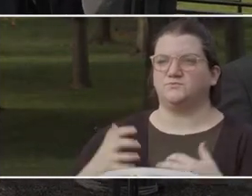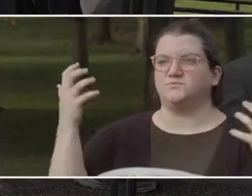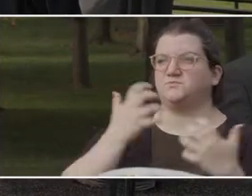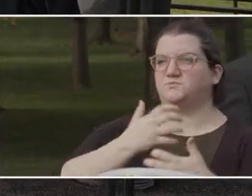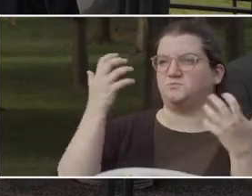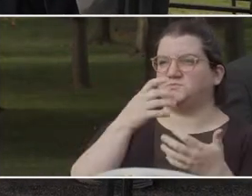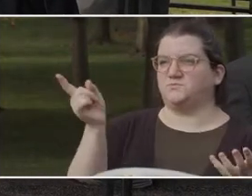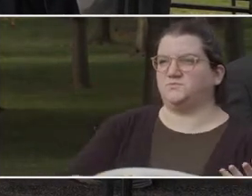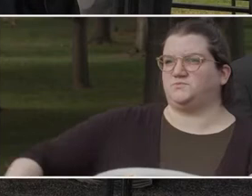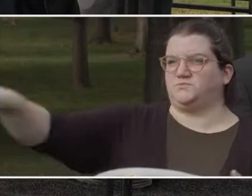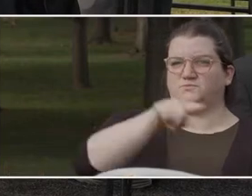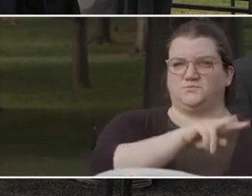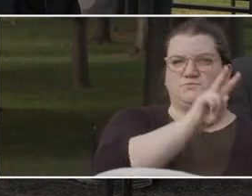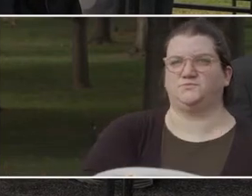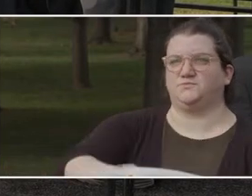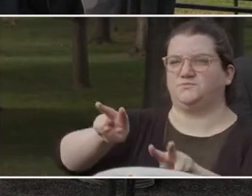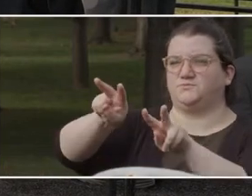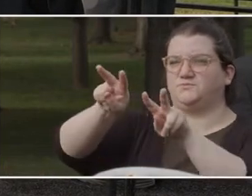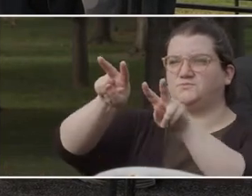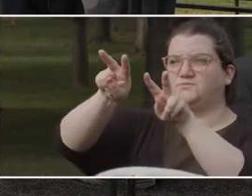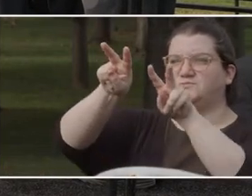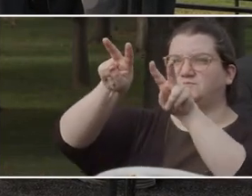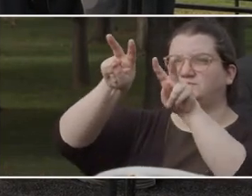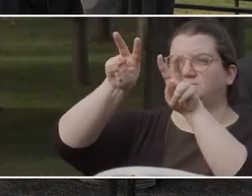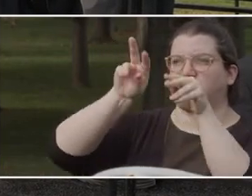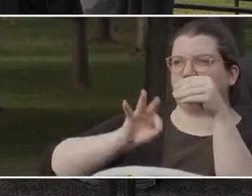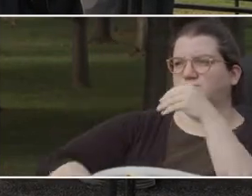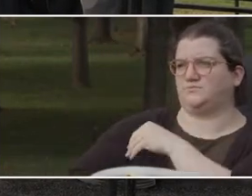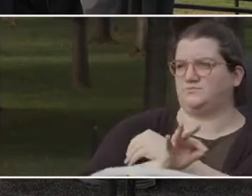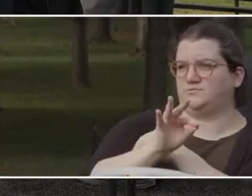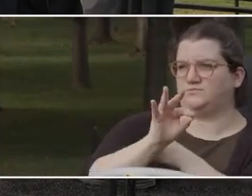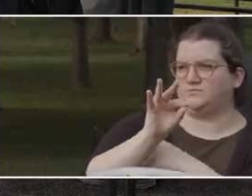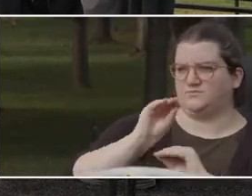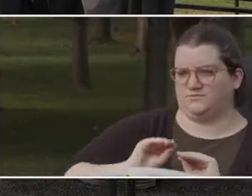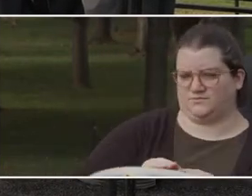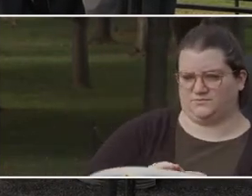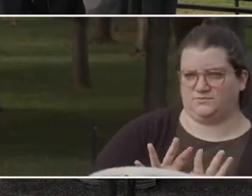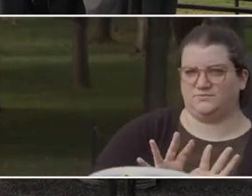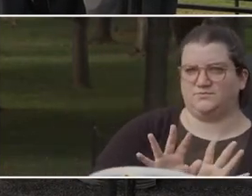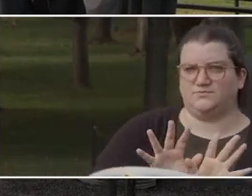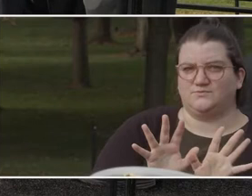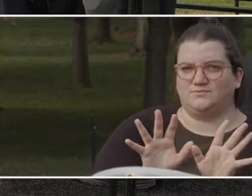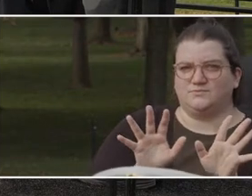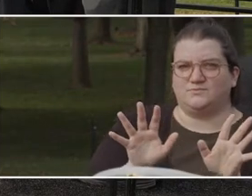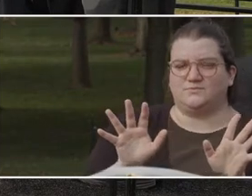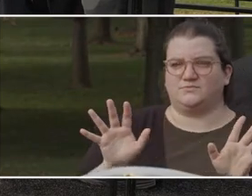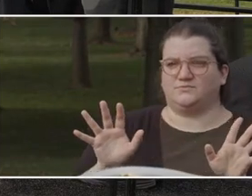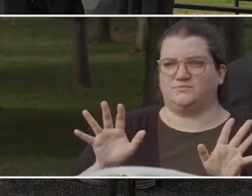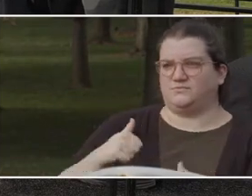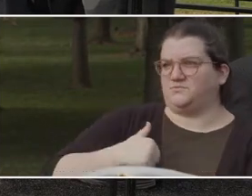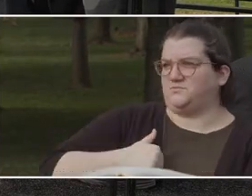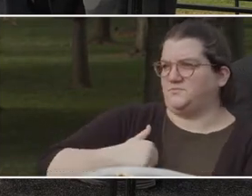Oh, say can you see by the dawn's early